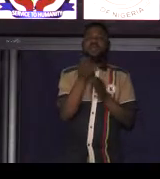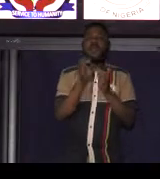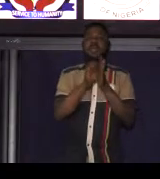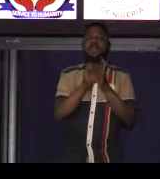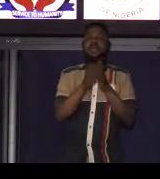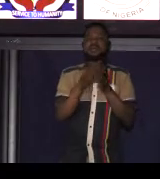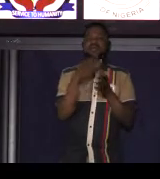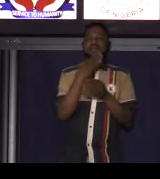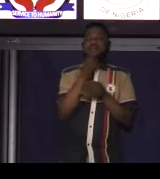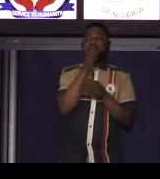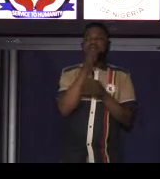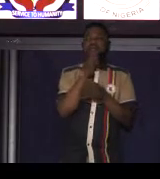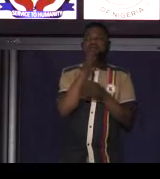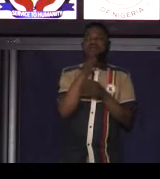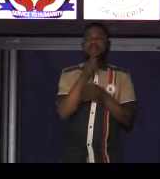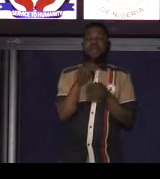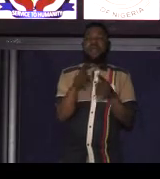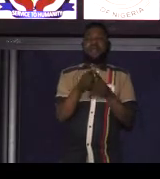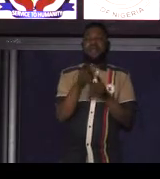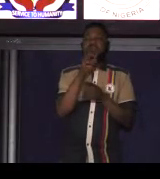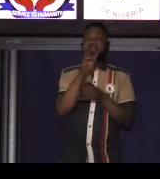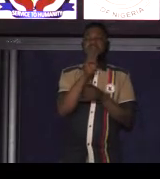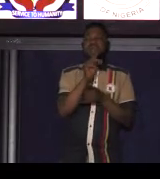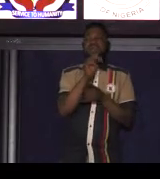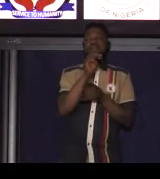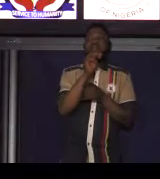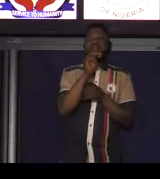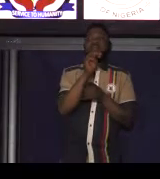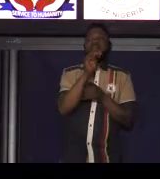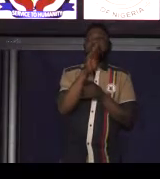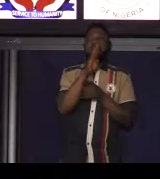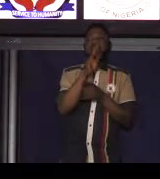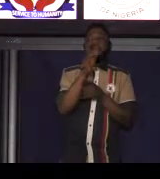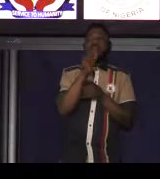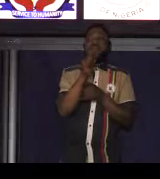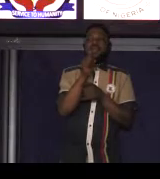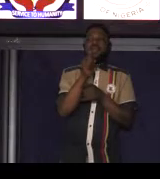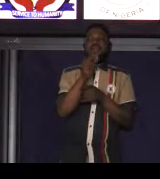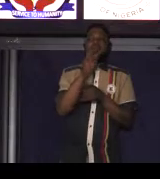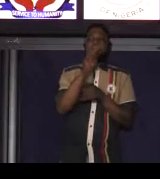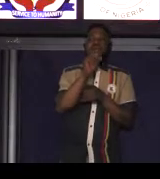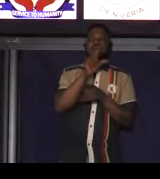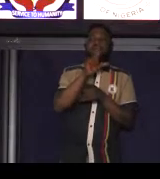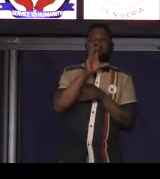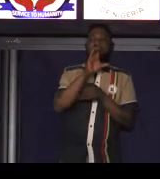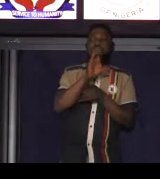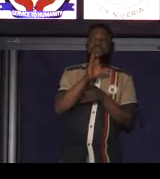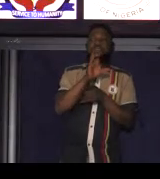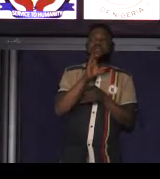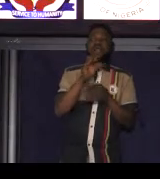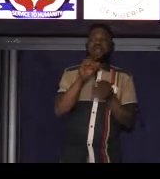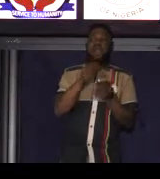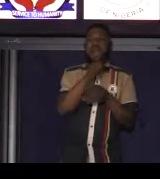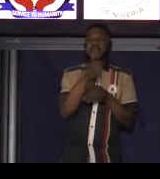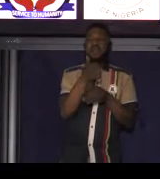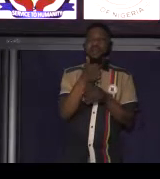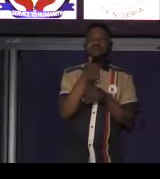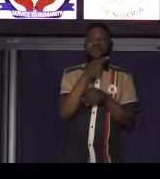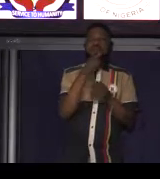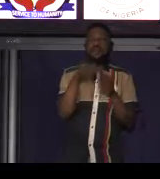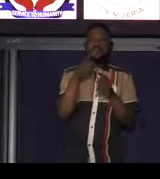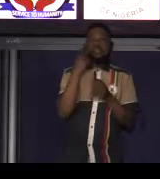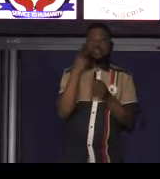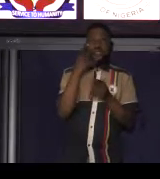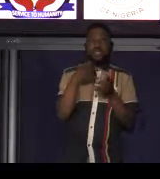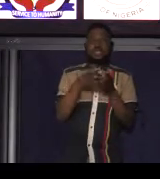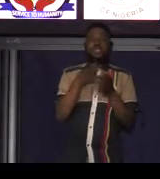of private symbol. Like you can see, Nigeria Bar Association, it is the logo. NS, Nigerian Labour Congress, the logo.